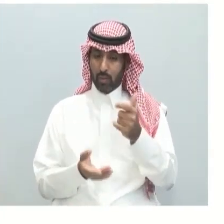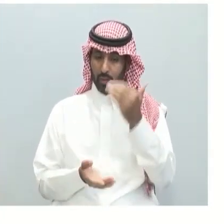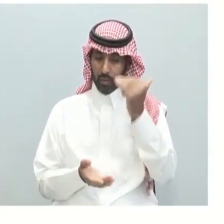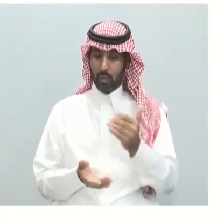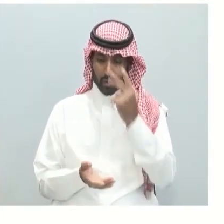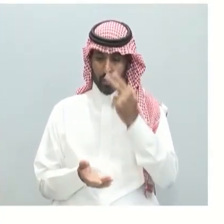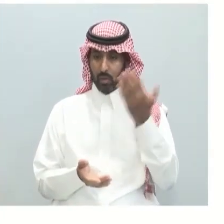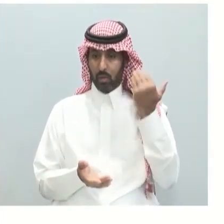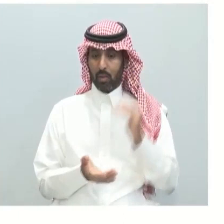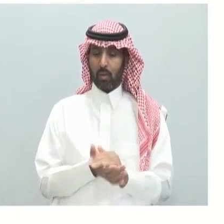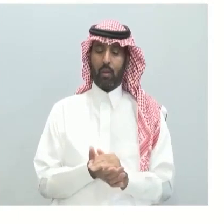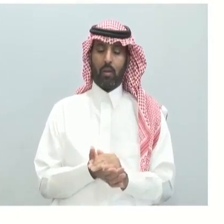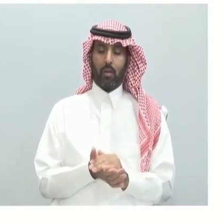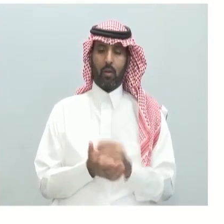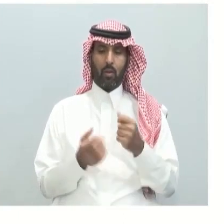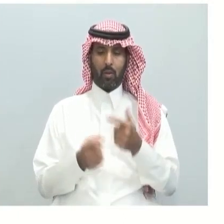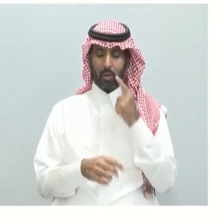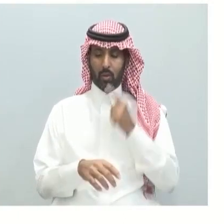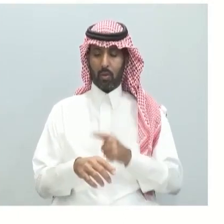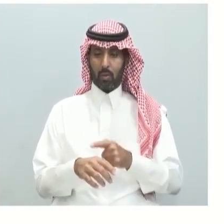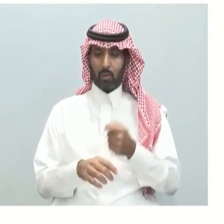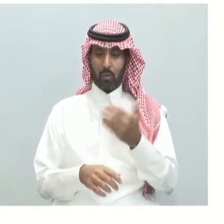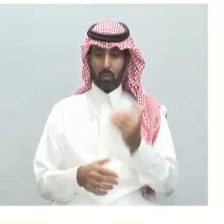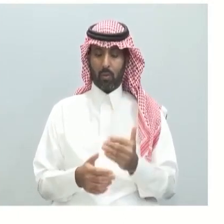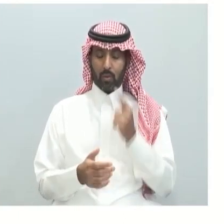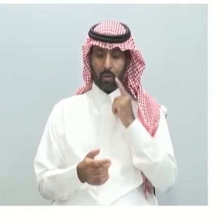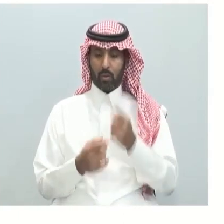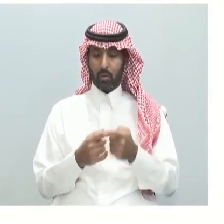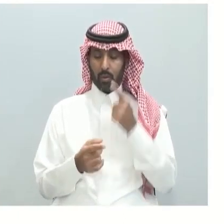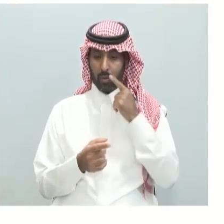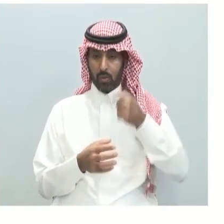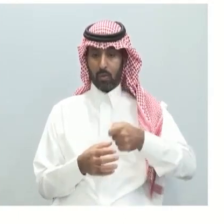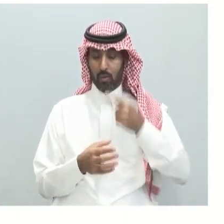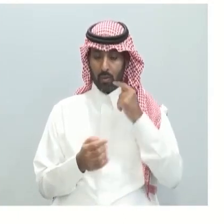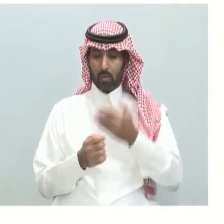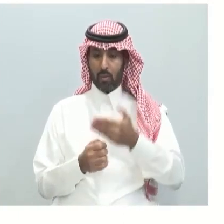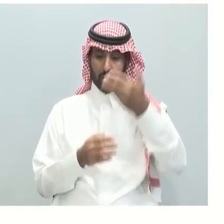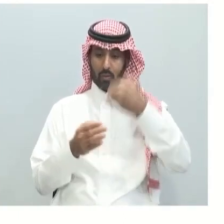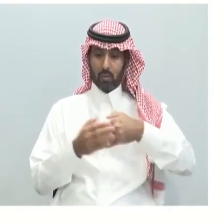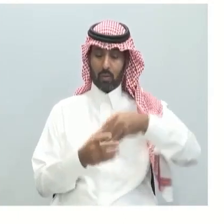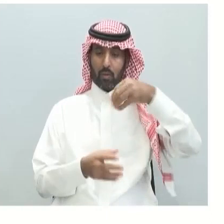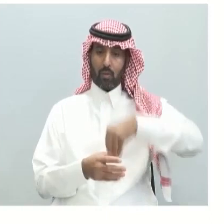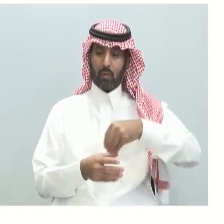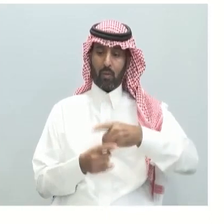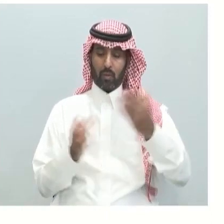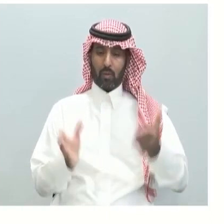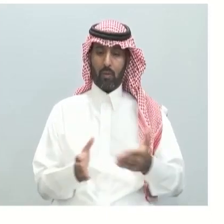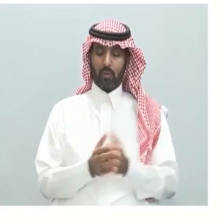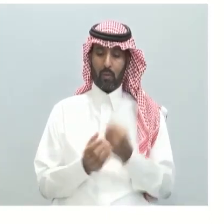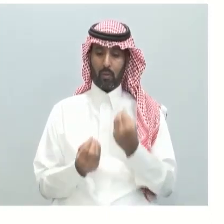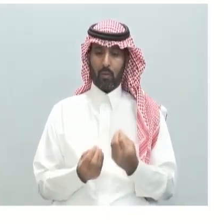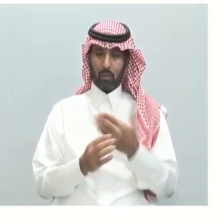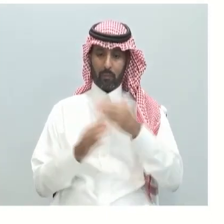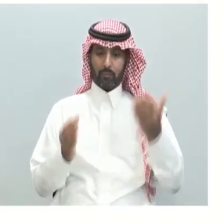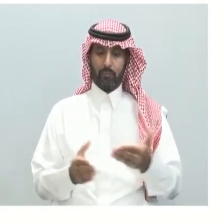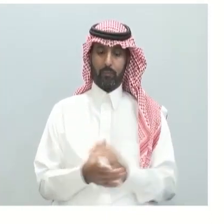never look back. A lot of time, money, and resources are invested in packaging as a way of making the product more attractive